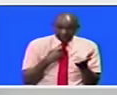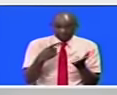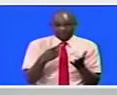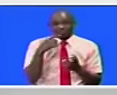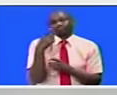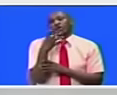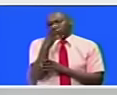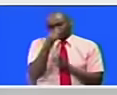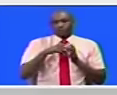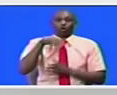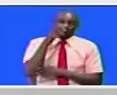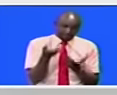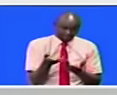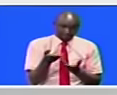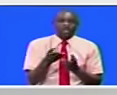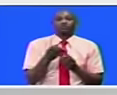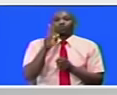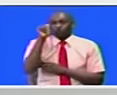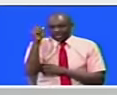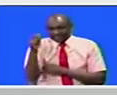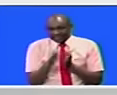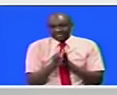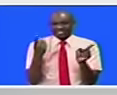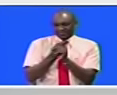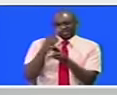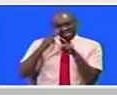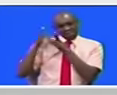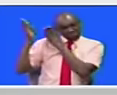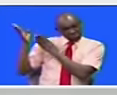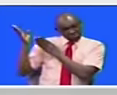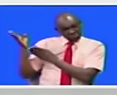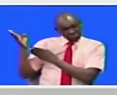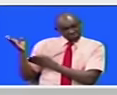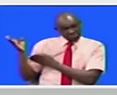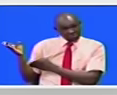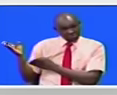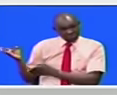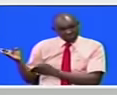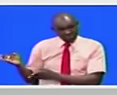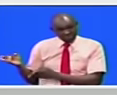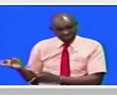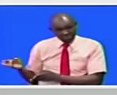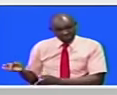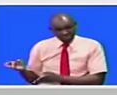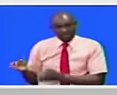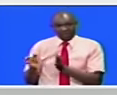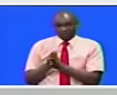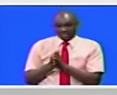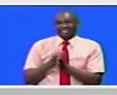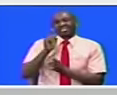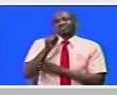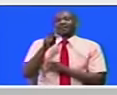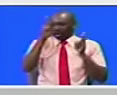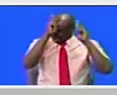Kogalo, with Ulinzi stars Posta Rangers, Chemelil Sugar, Western Stima, Mathare United and Kakamega Homeboyz completing the